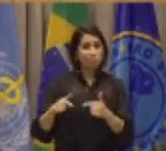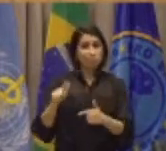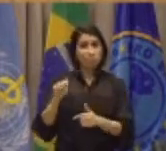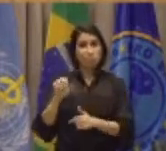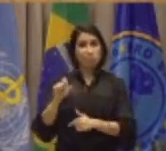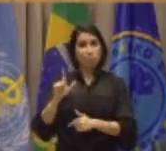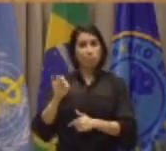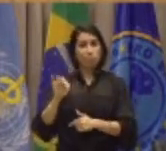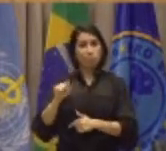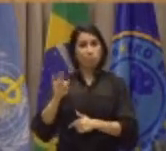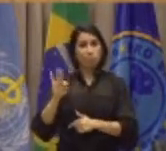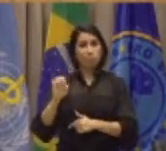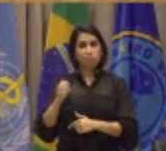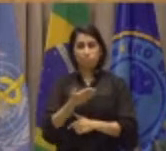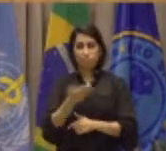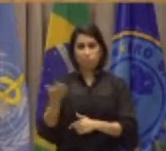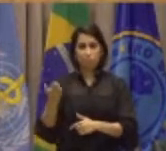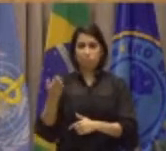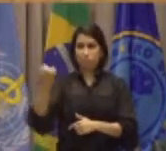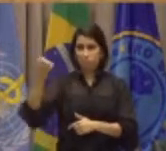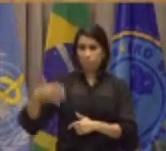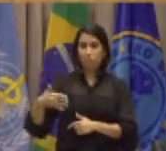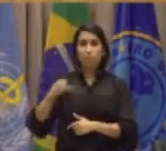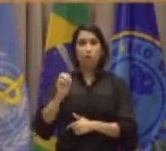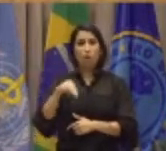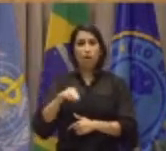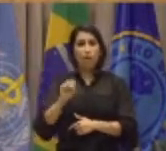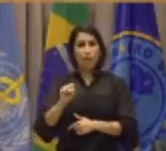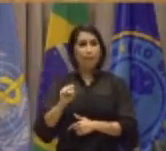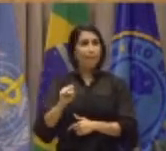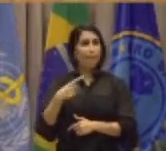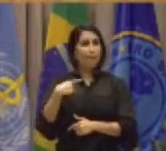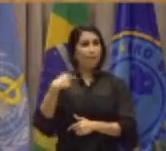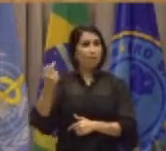with extreme deadlines that